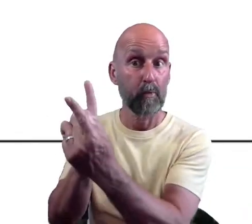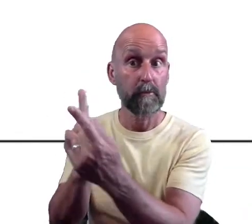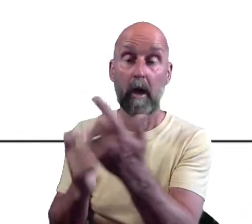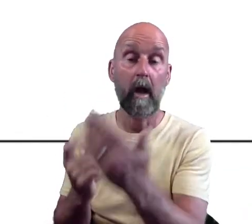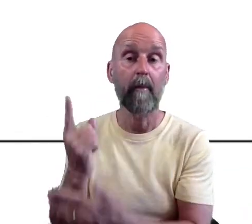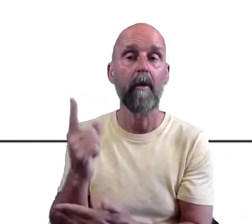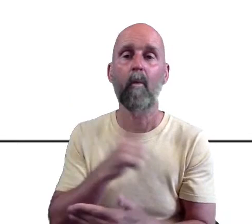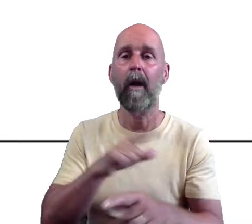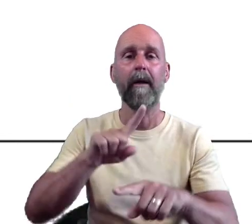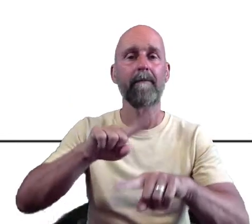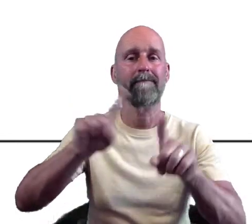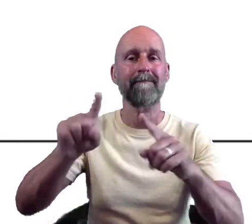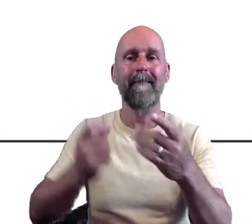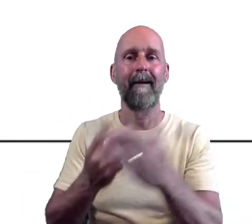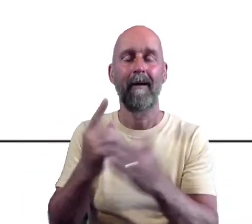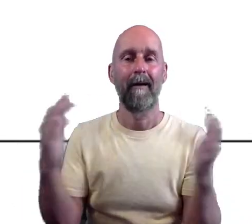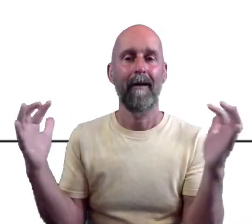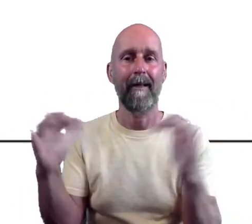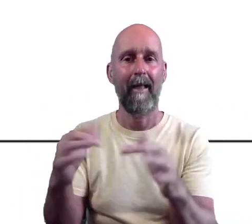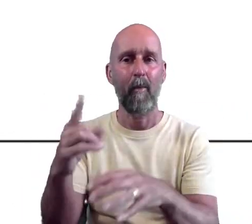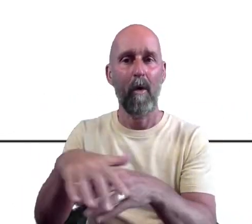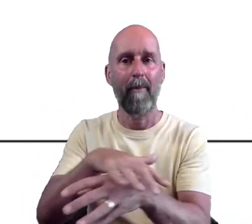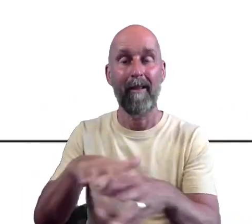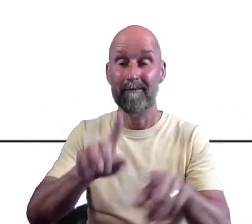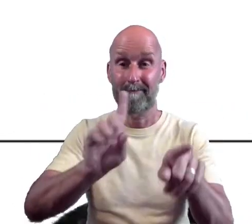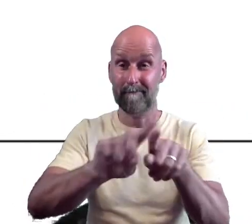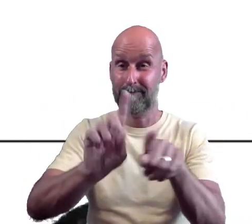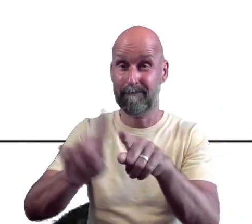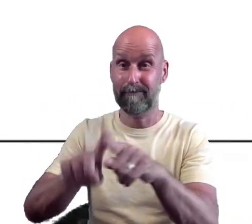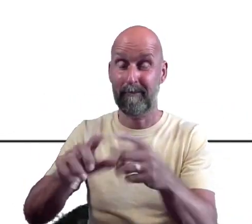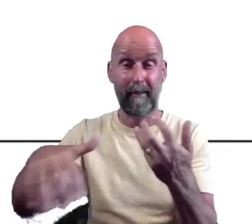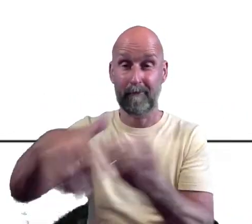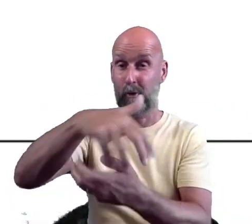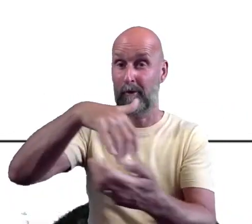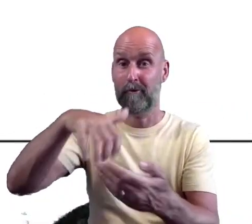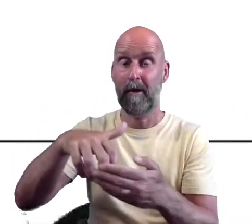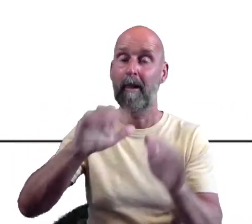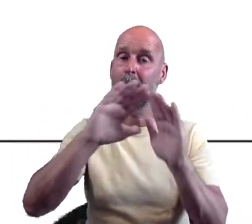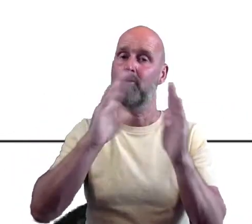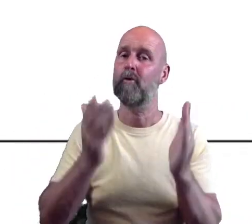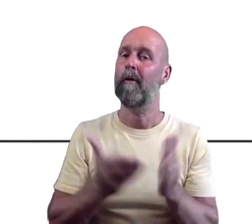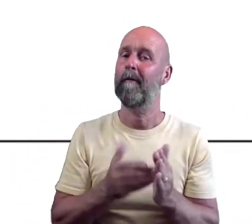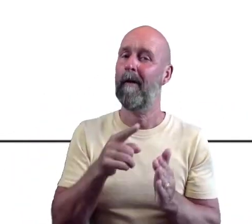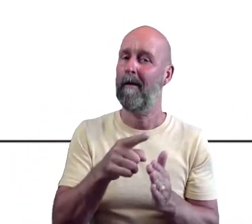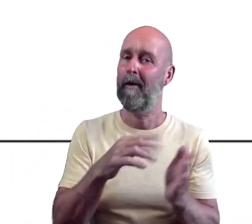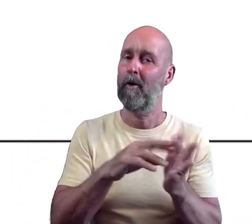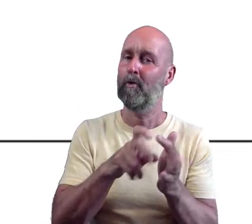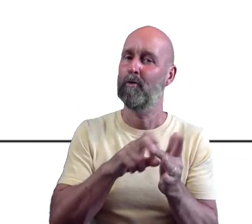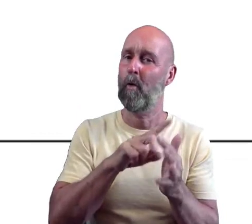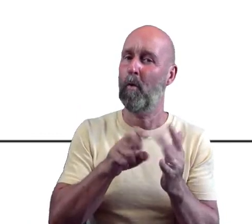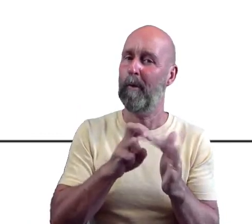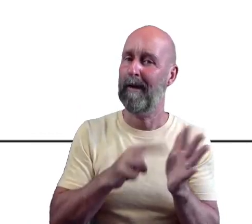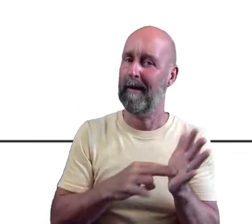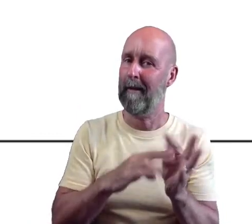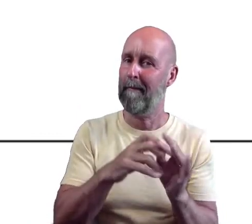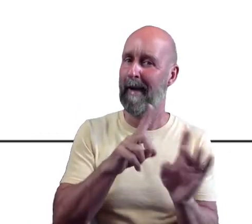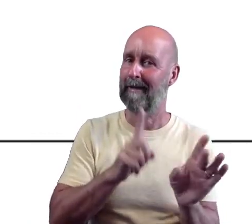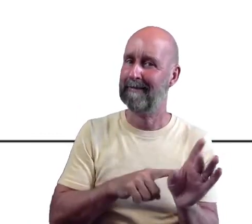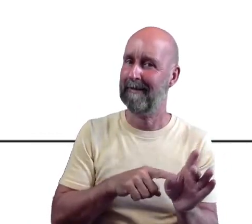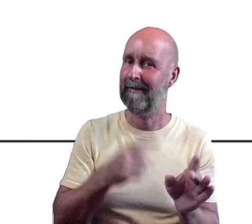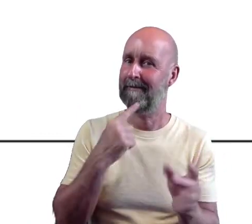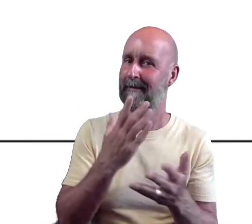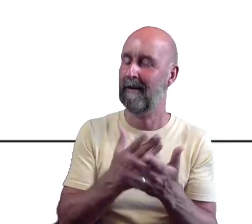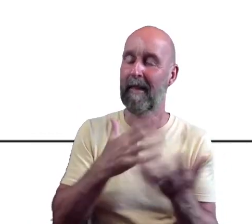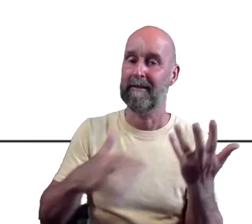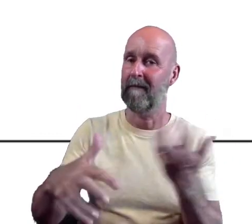things are gathering in one place at any one time. And geographer Doreen Massey describes this as the thrown togetherness of place, and I really like that